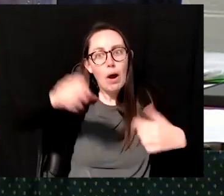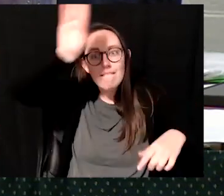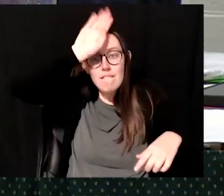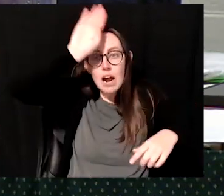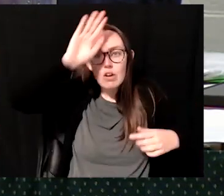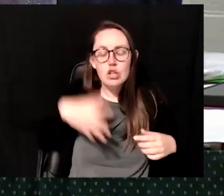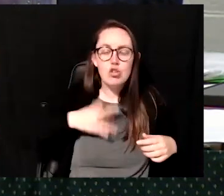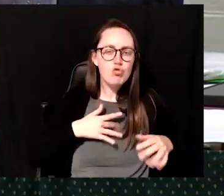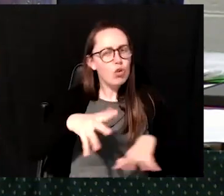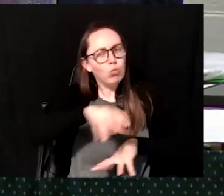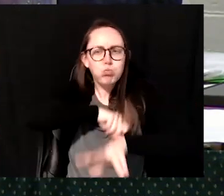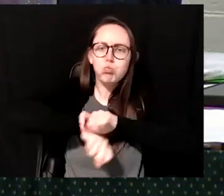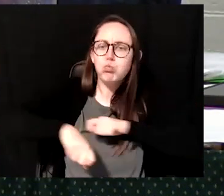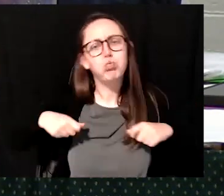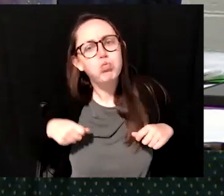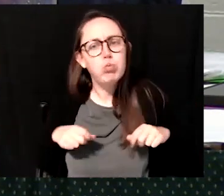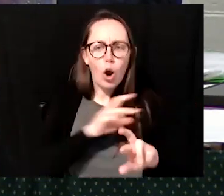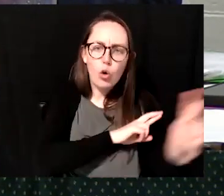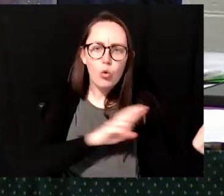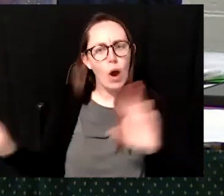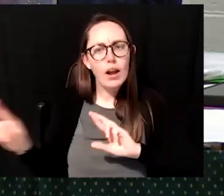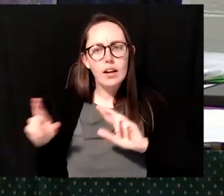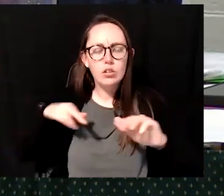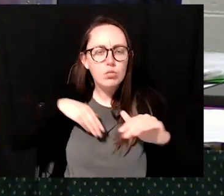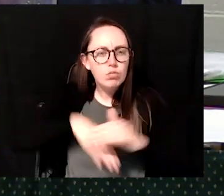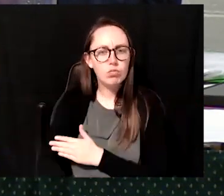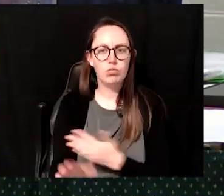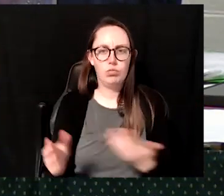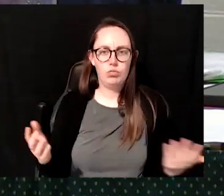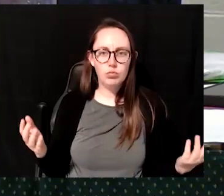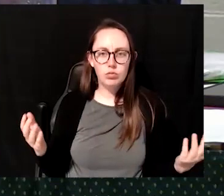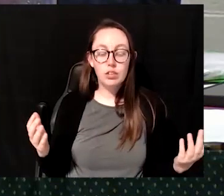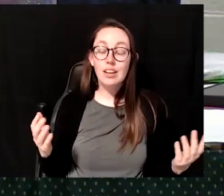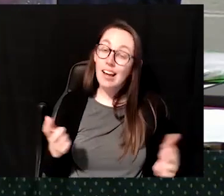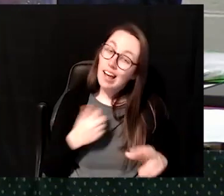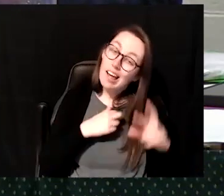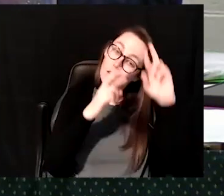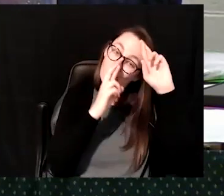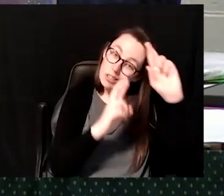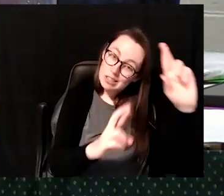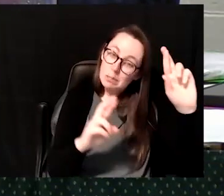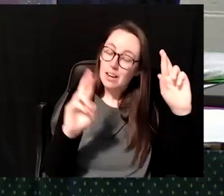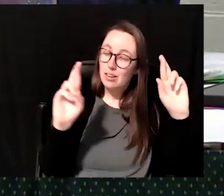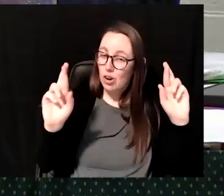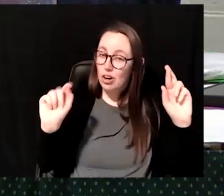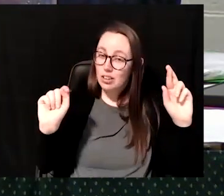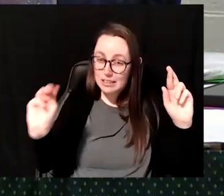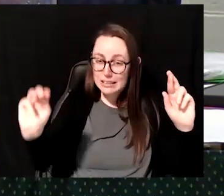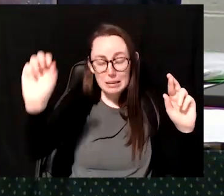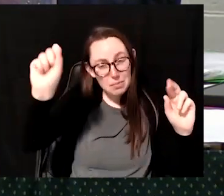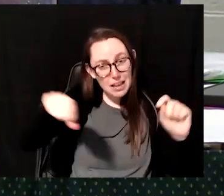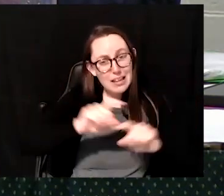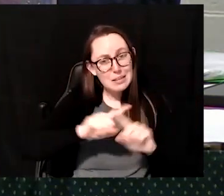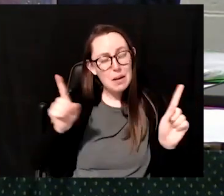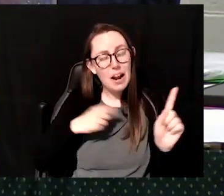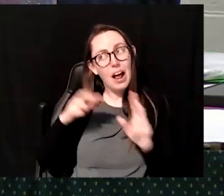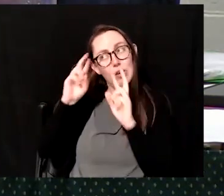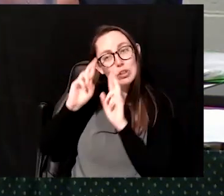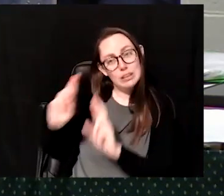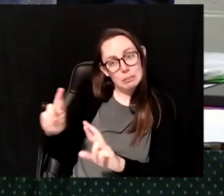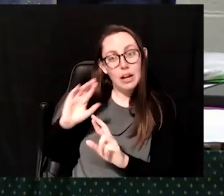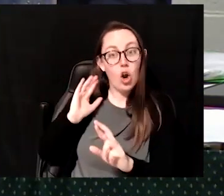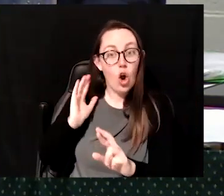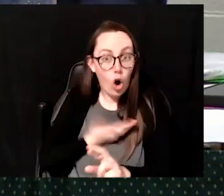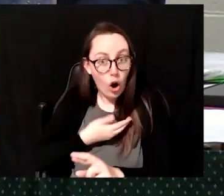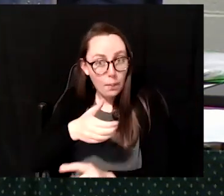so I respect town meeting but I also respect the powers that have been given to this board and I would like to take action on this